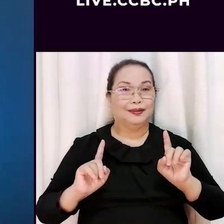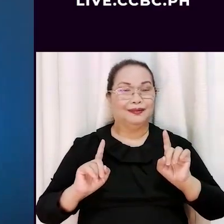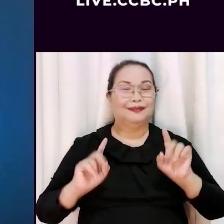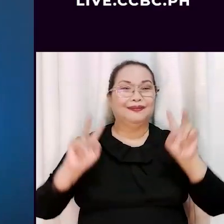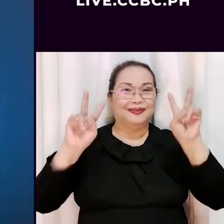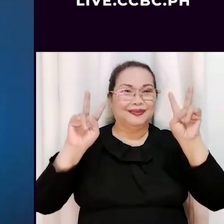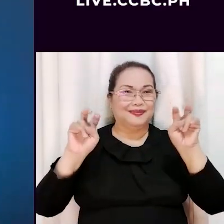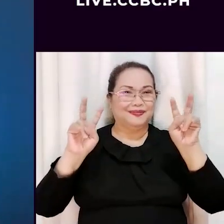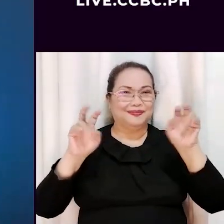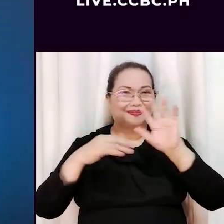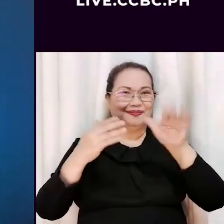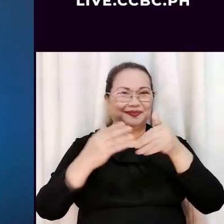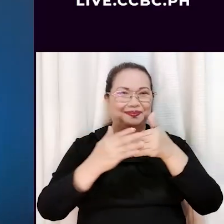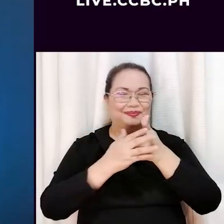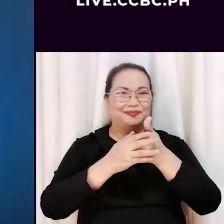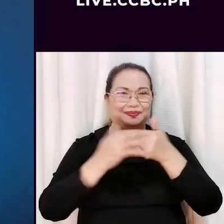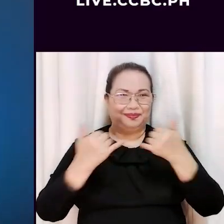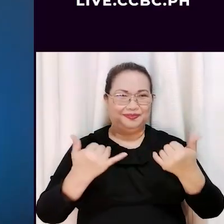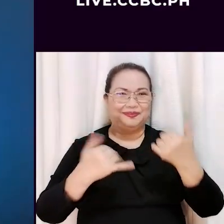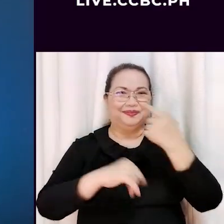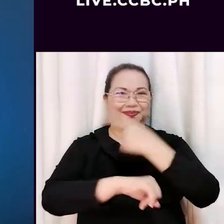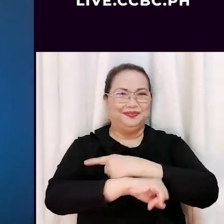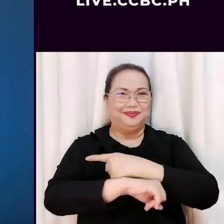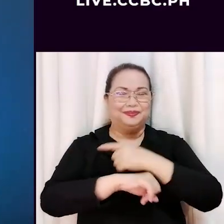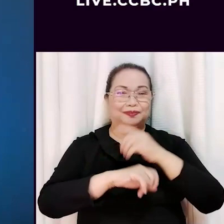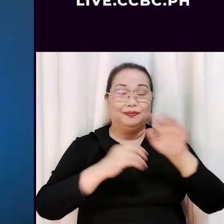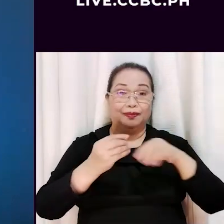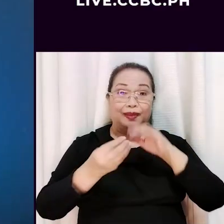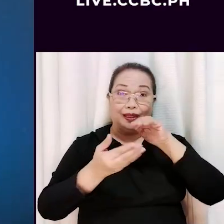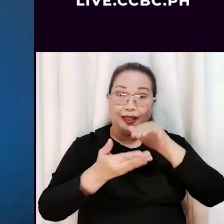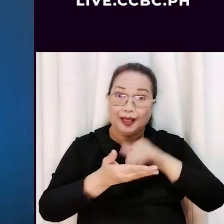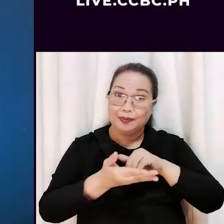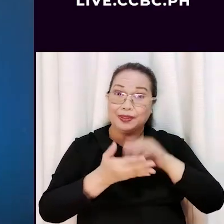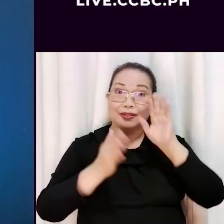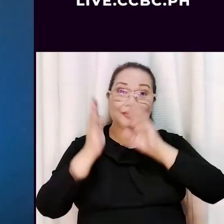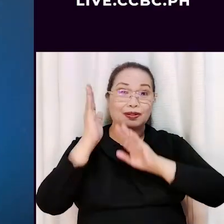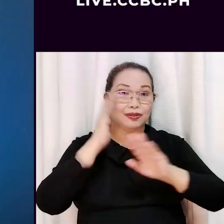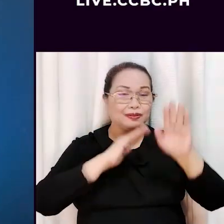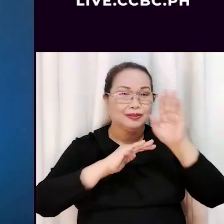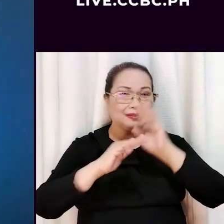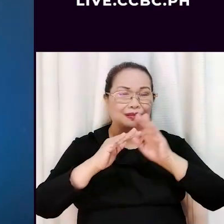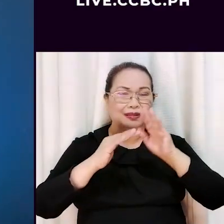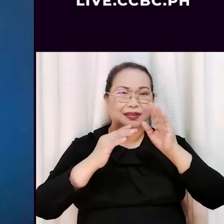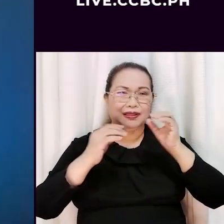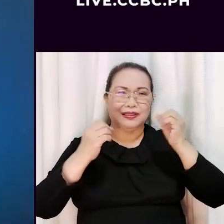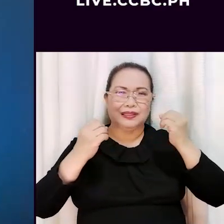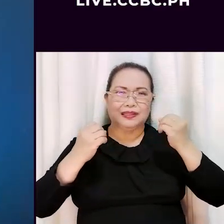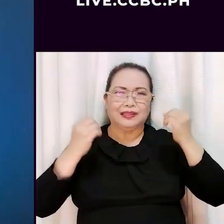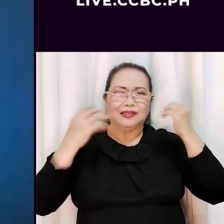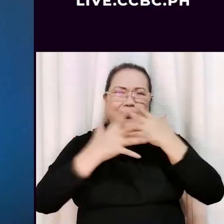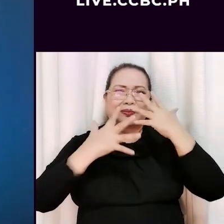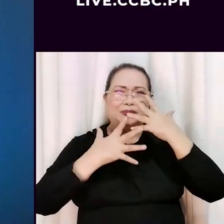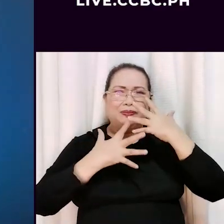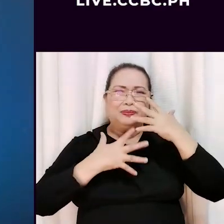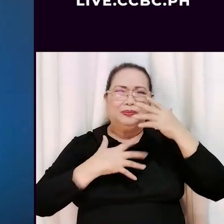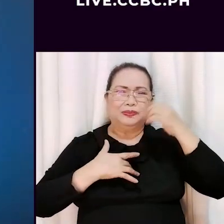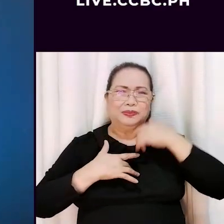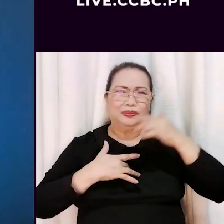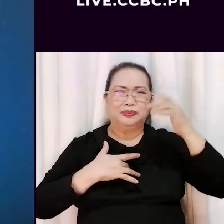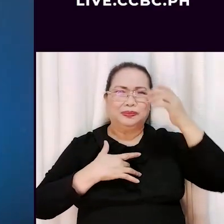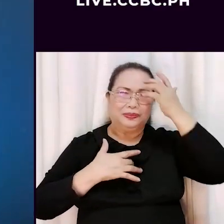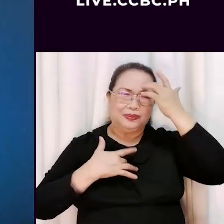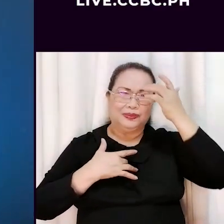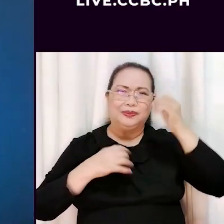lesson for the rest of this time. Amidst affliction, emerge faithful to